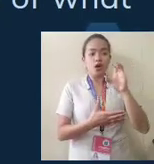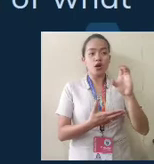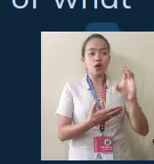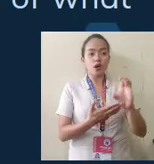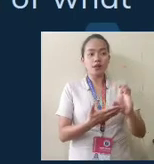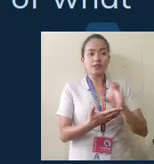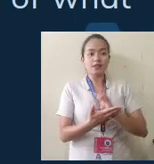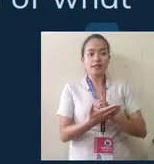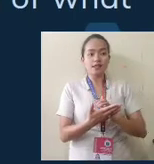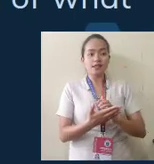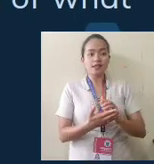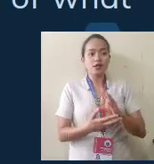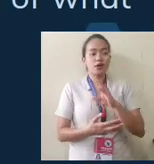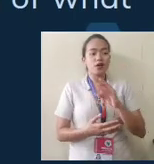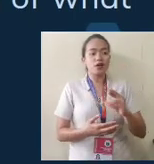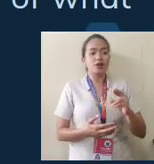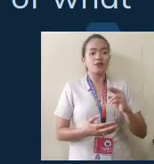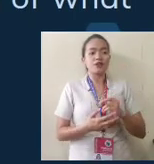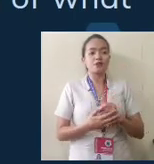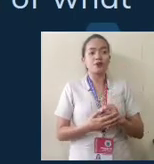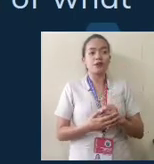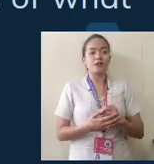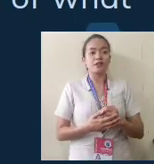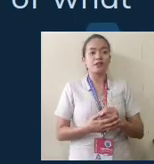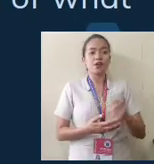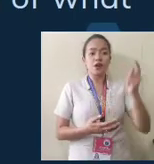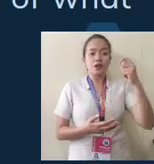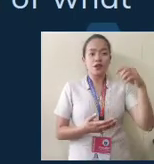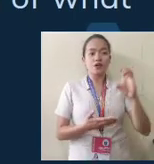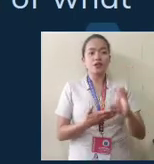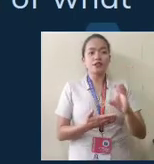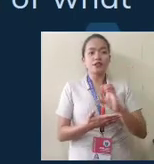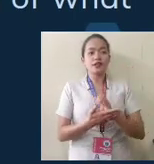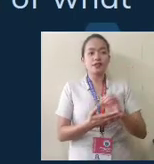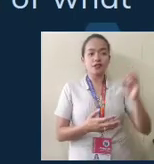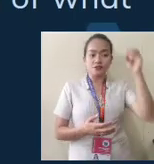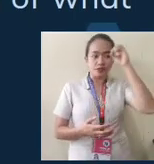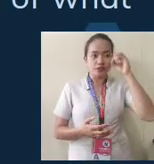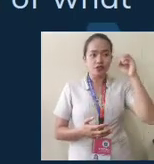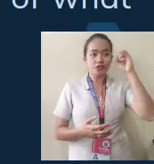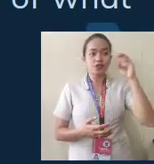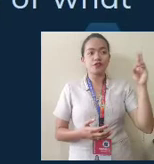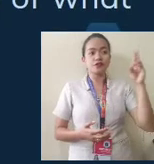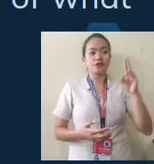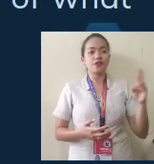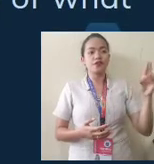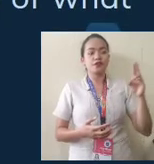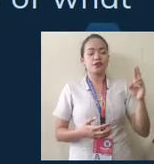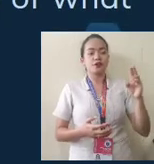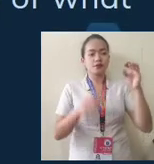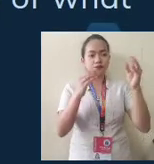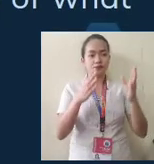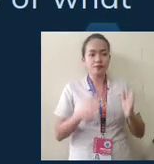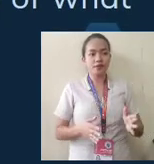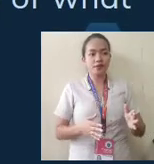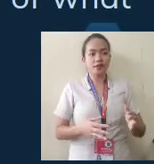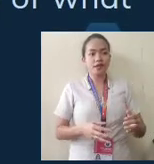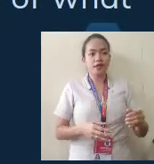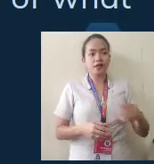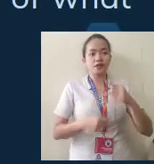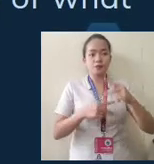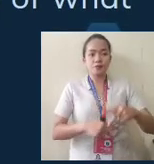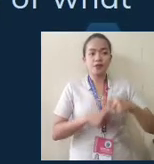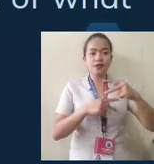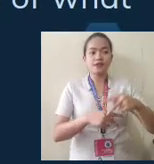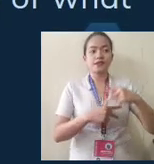is processed by a programming language to help the user by presenting options of what the